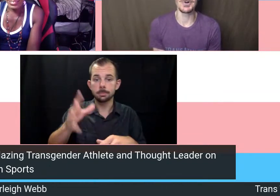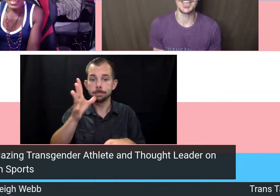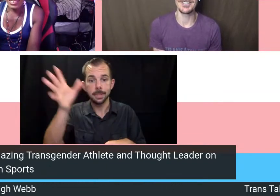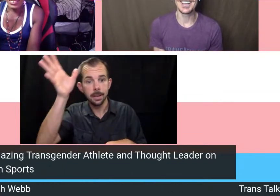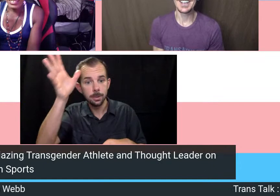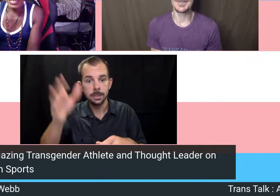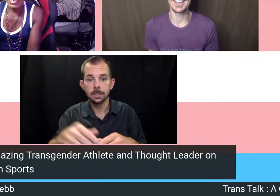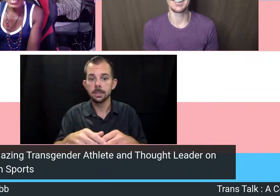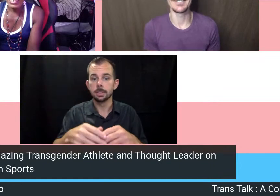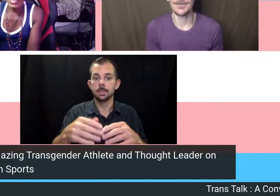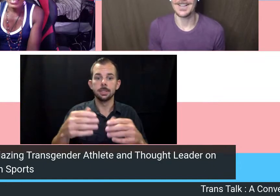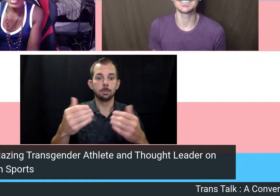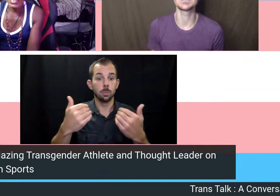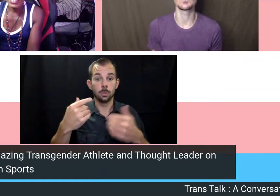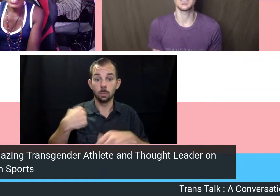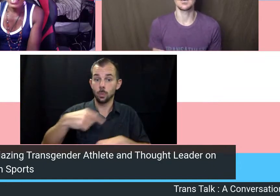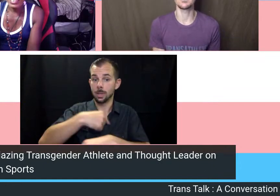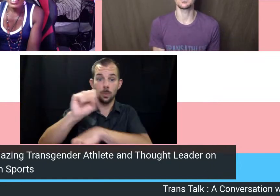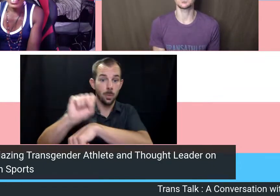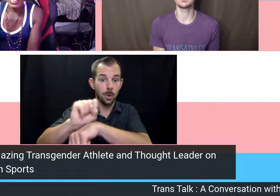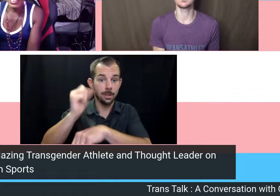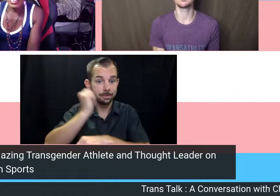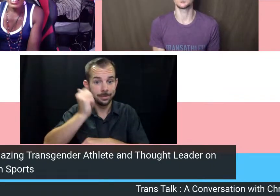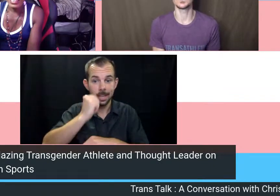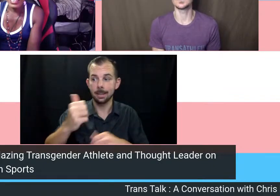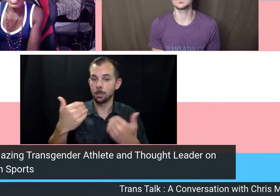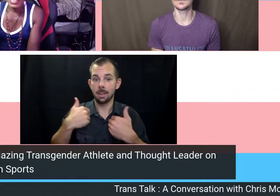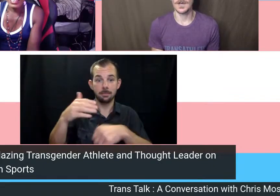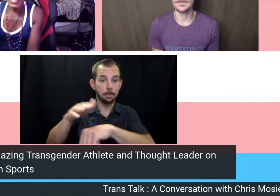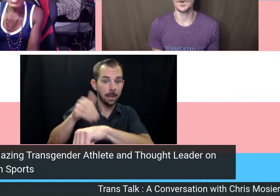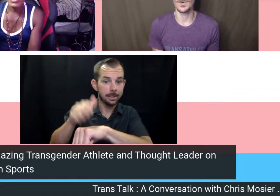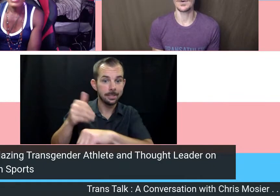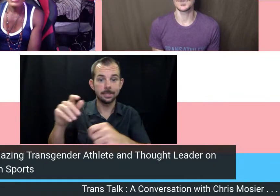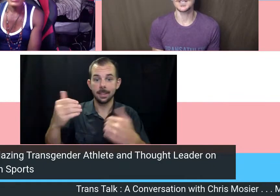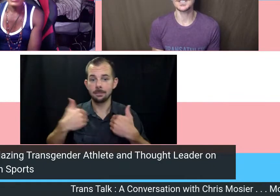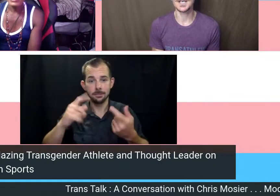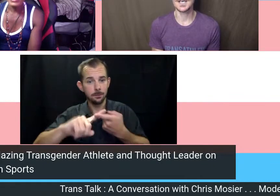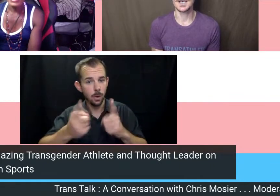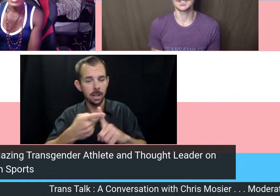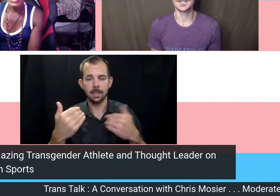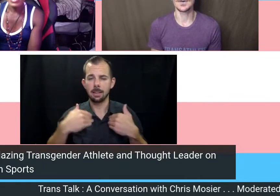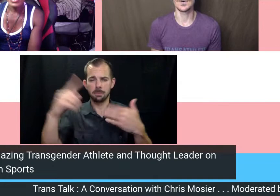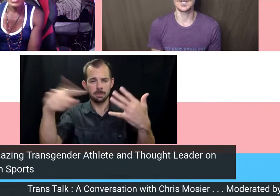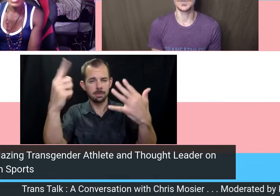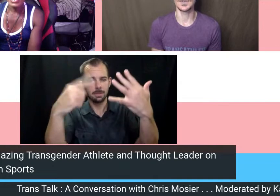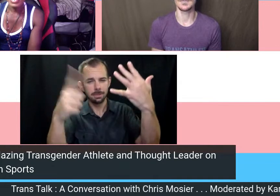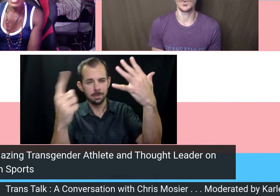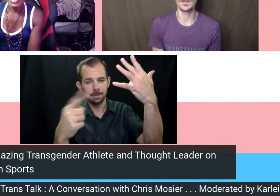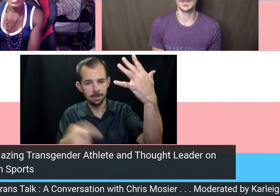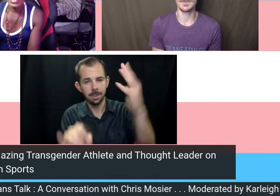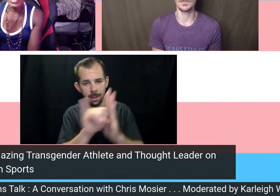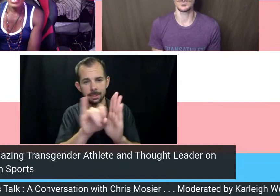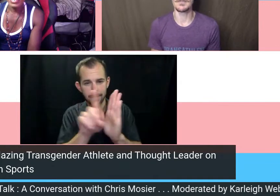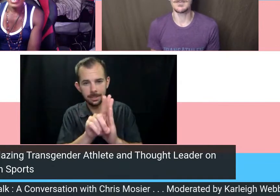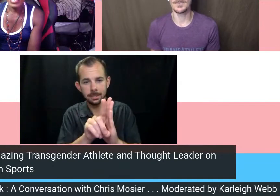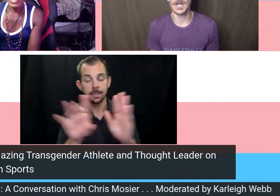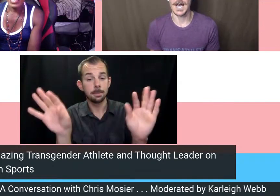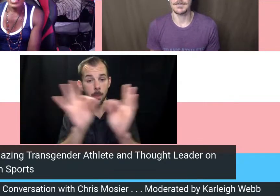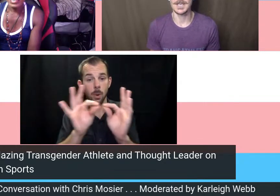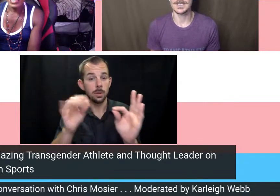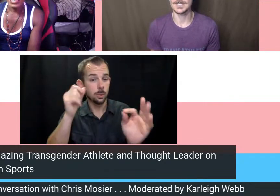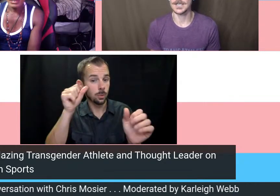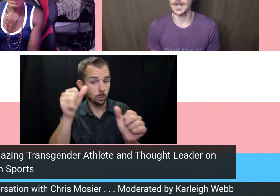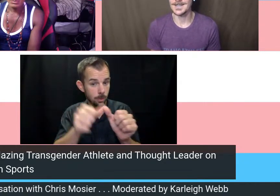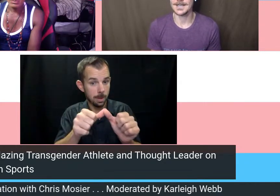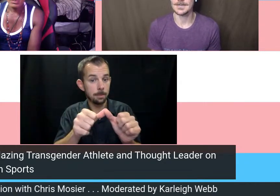pets, we have friends, we have a full life around us. And so it's really important that people remember